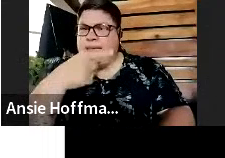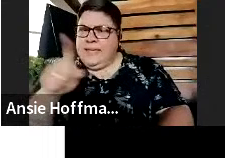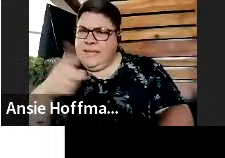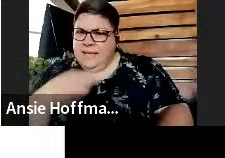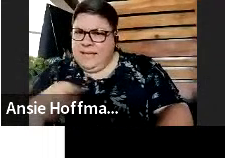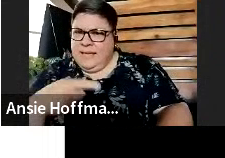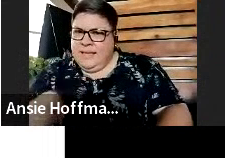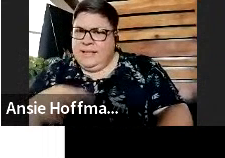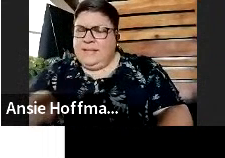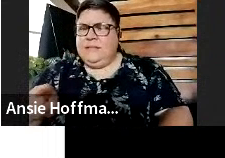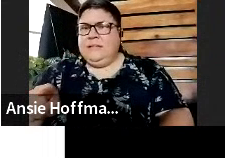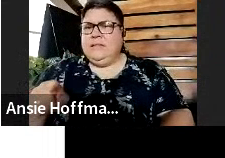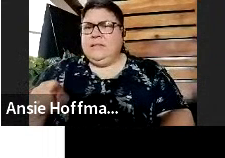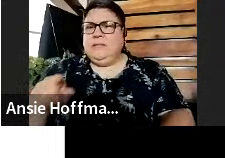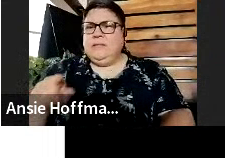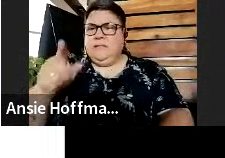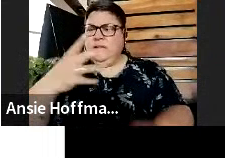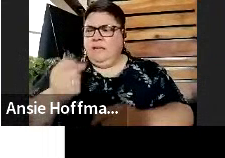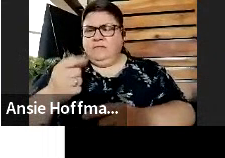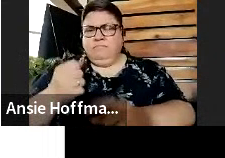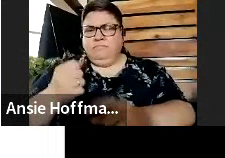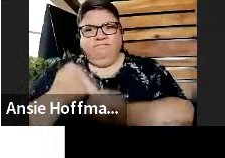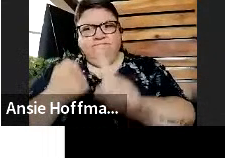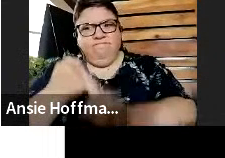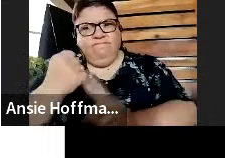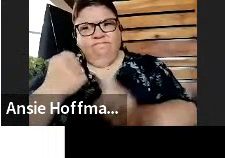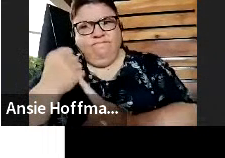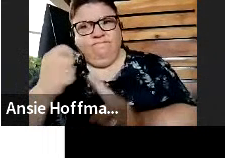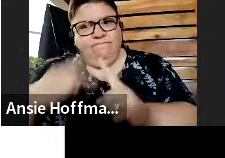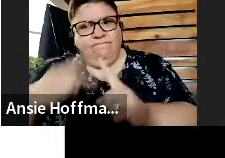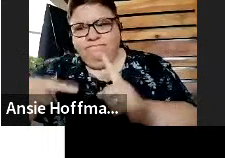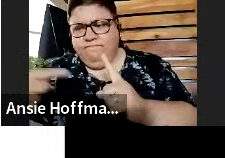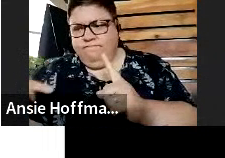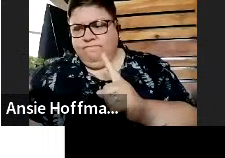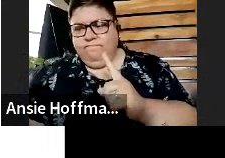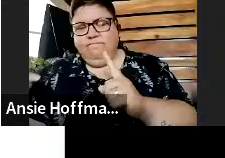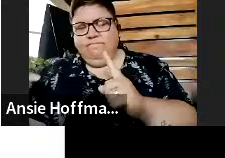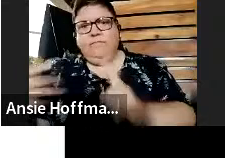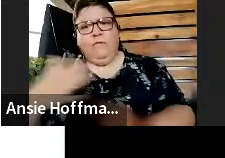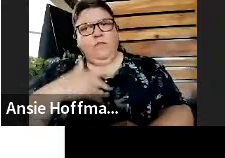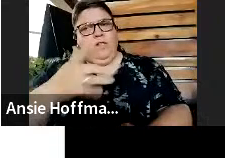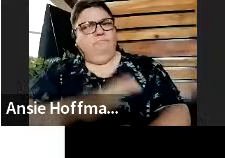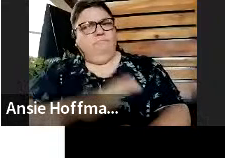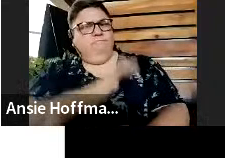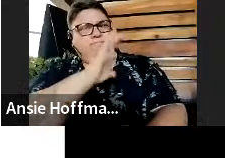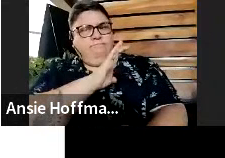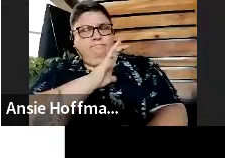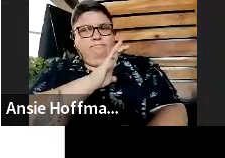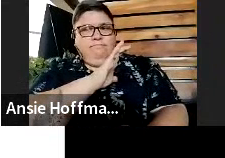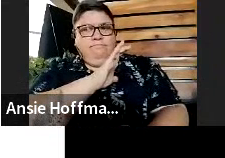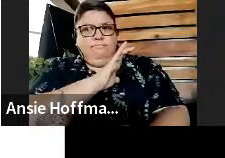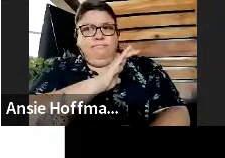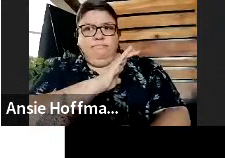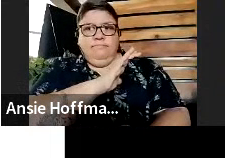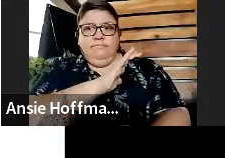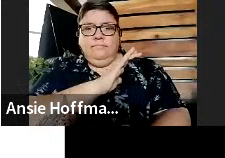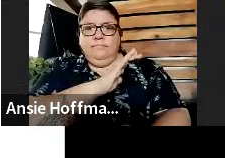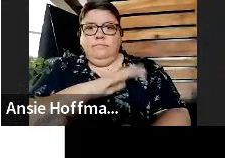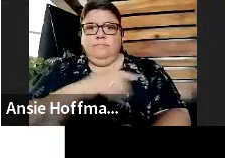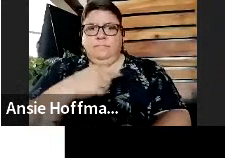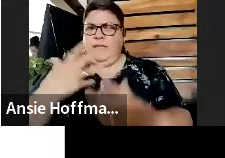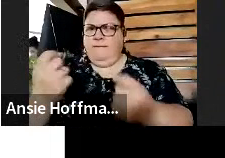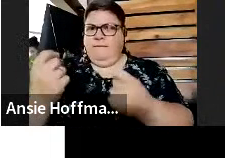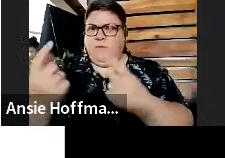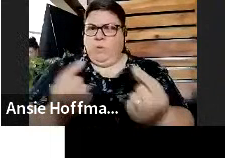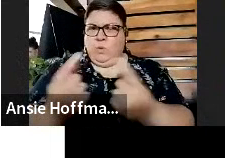enough, you have went through the rules of classification. You were confident that the classification that you have provided during